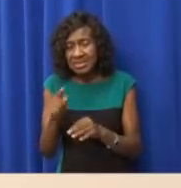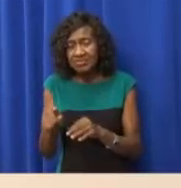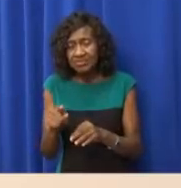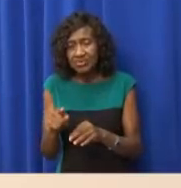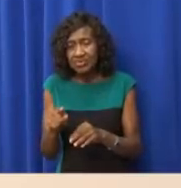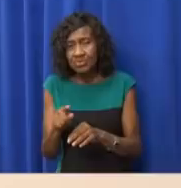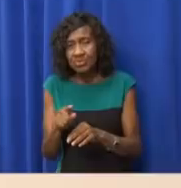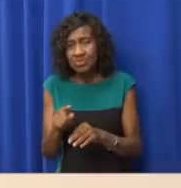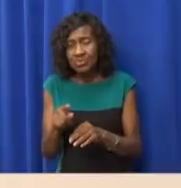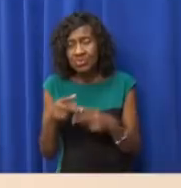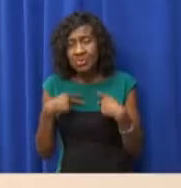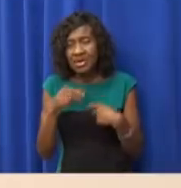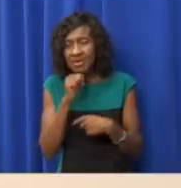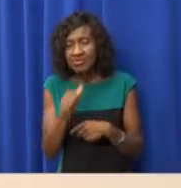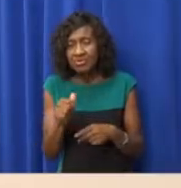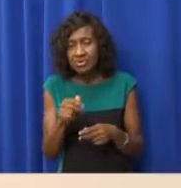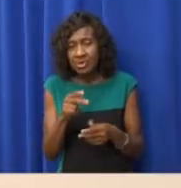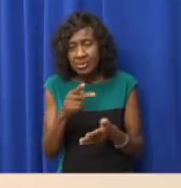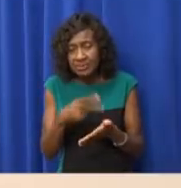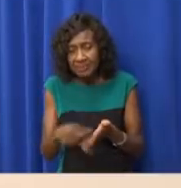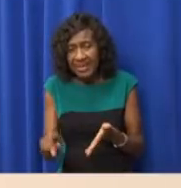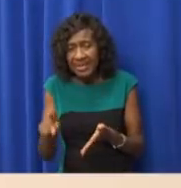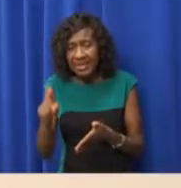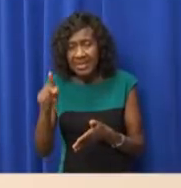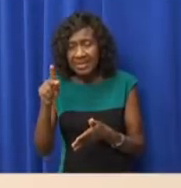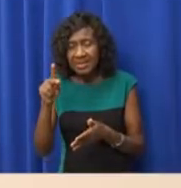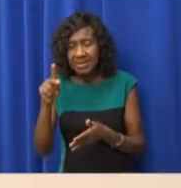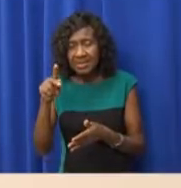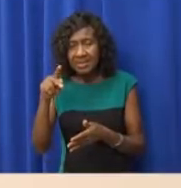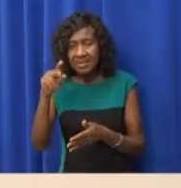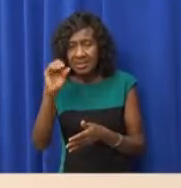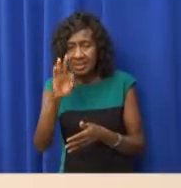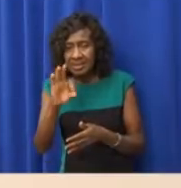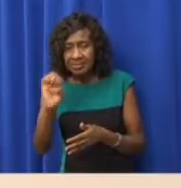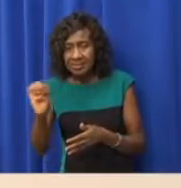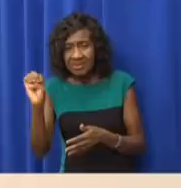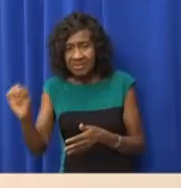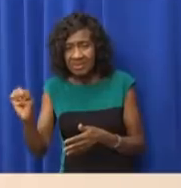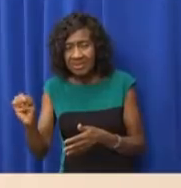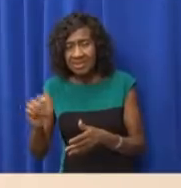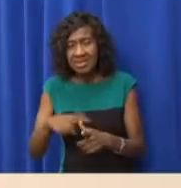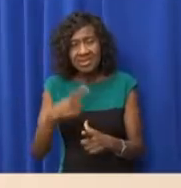your Caymanian status application won't get processed.